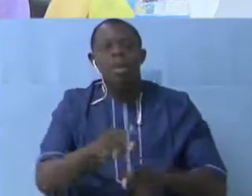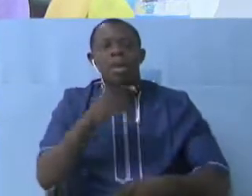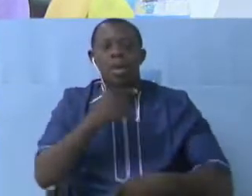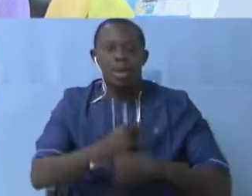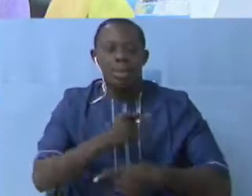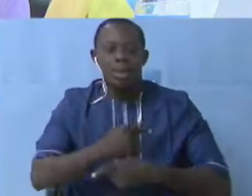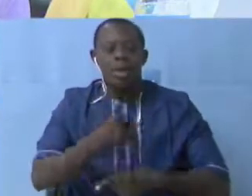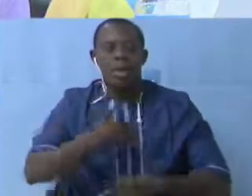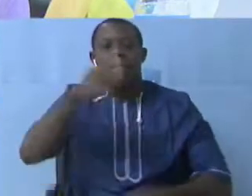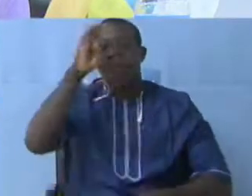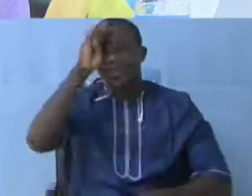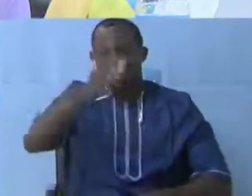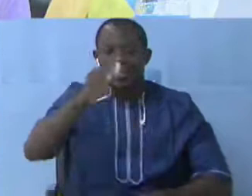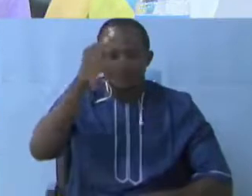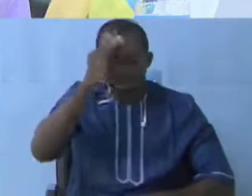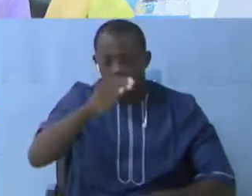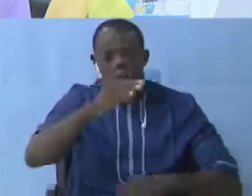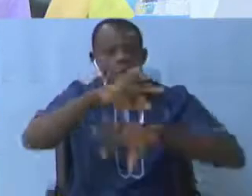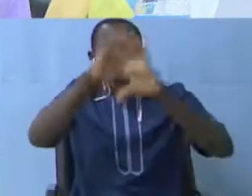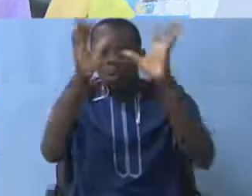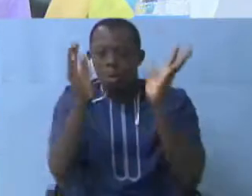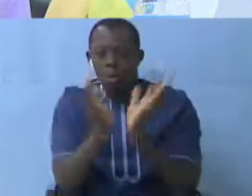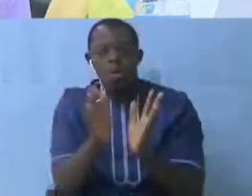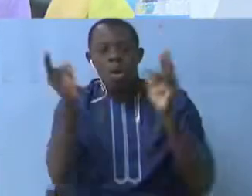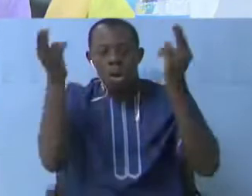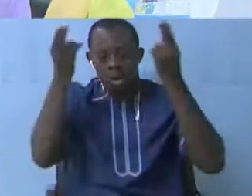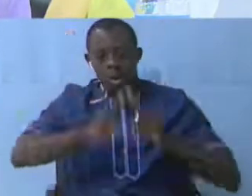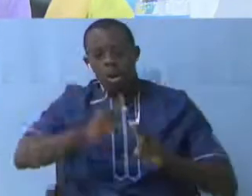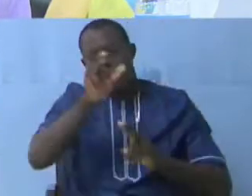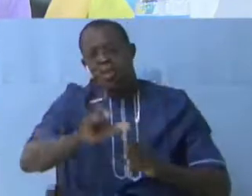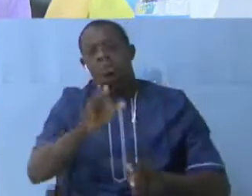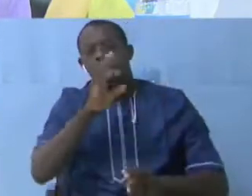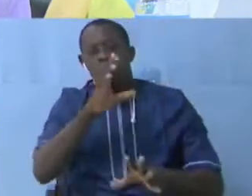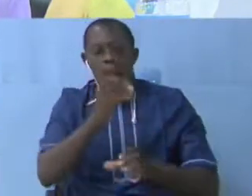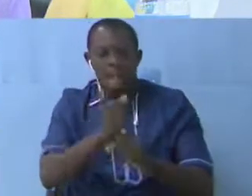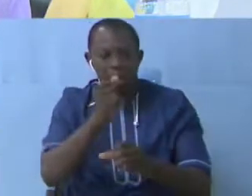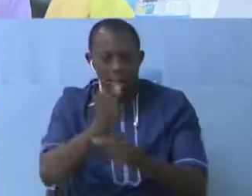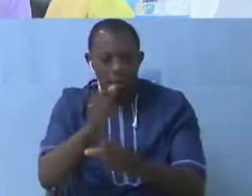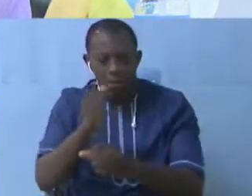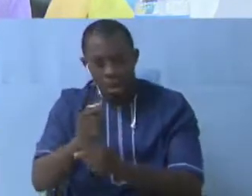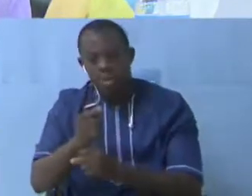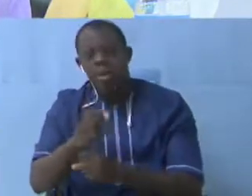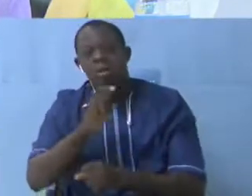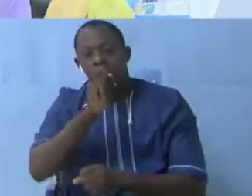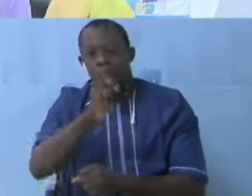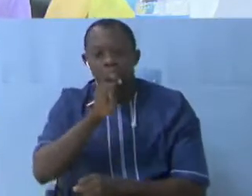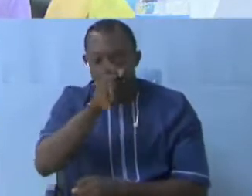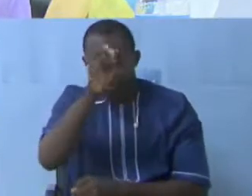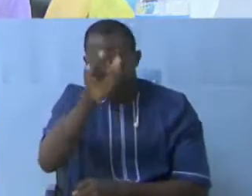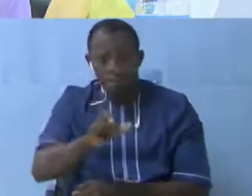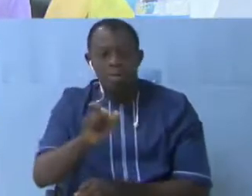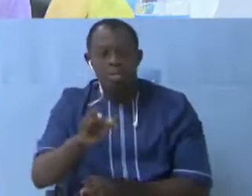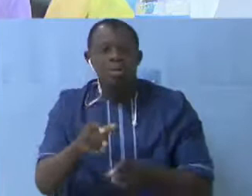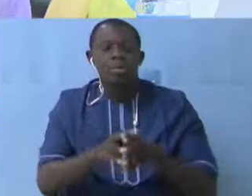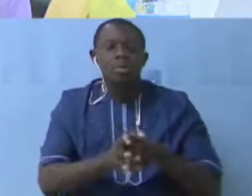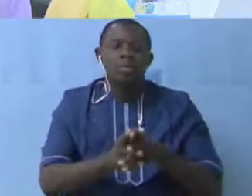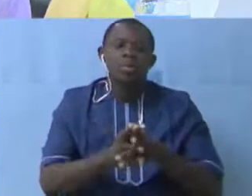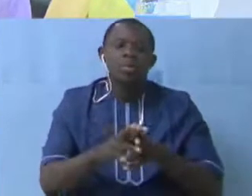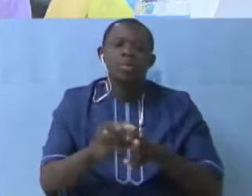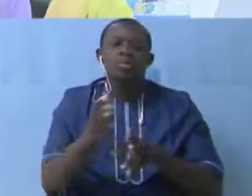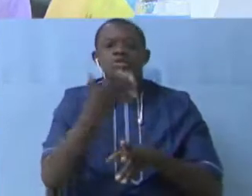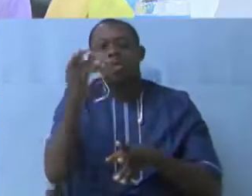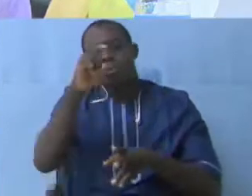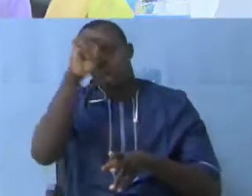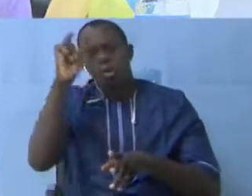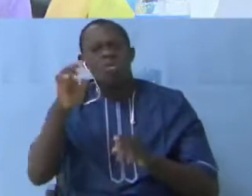lawyers who have been helping journalists. ci wàlli Gambia nag dal dinaa gërëm lawyer yëpp ñi nga xam ne ñu ngi doon dimbale journalistes yi. Some have worked on pro